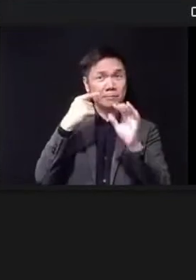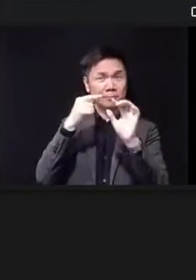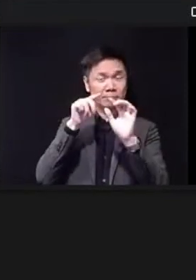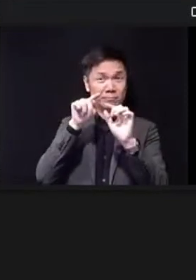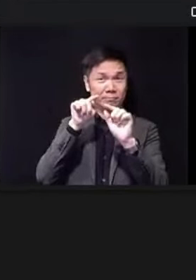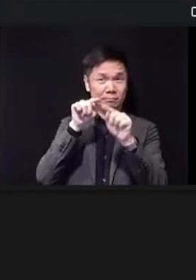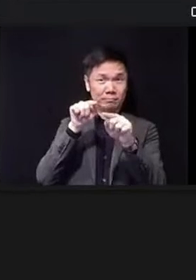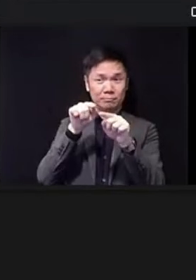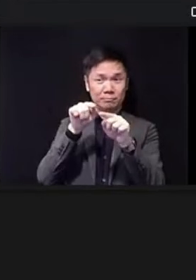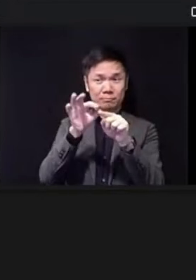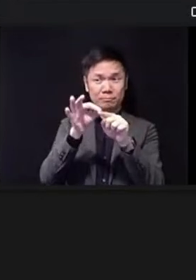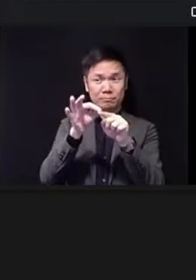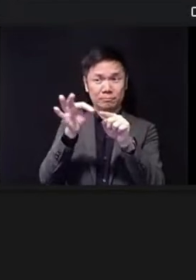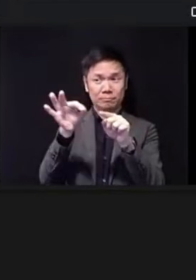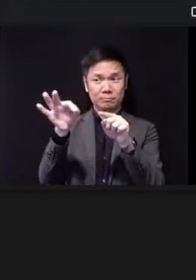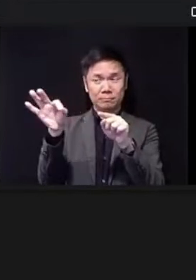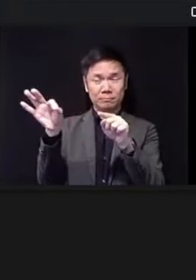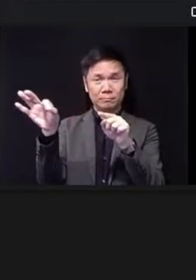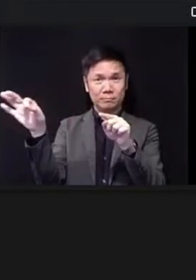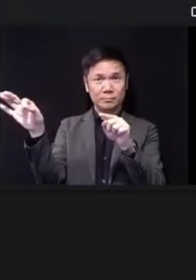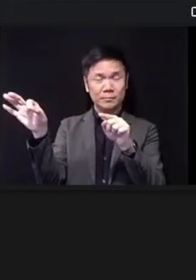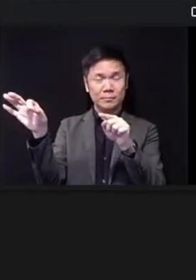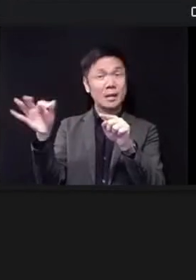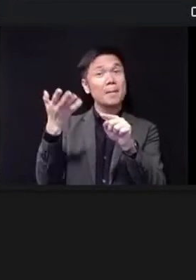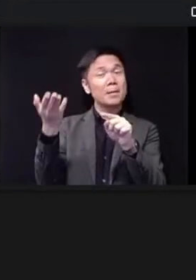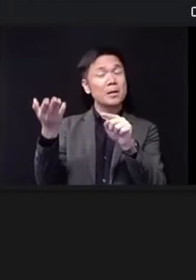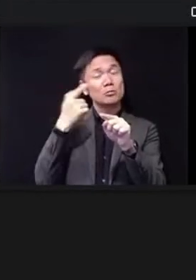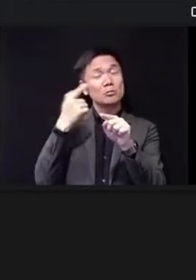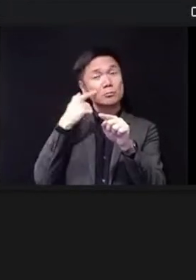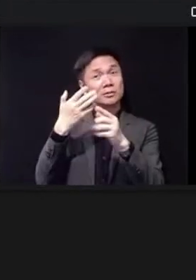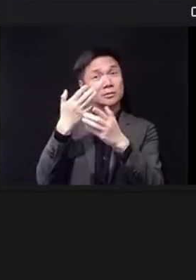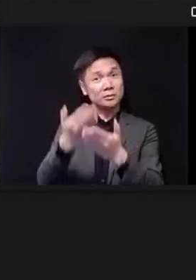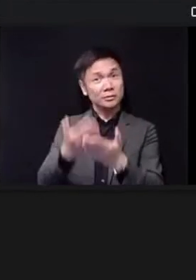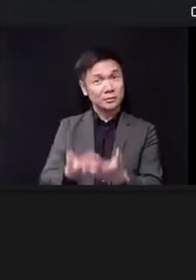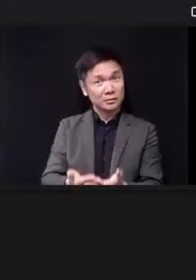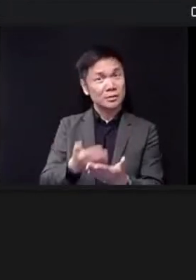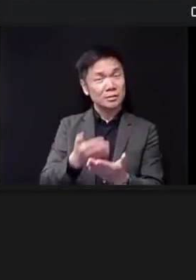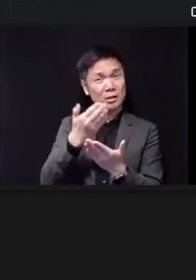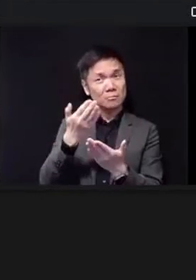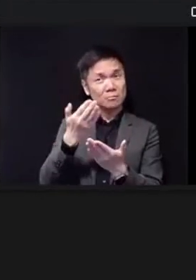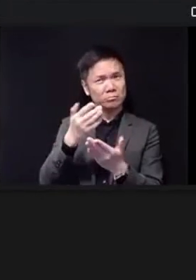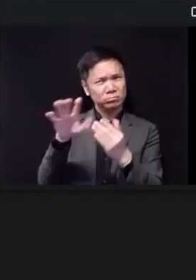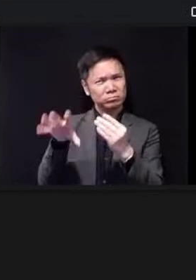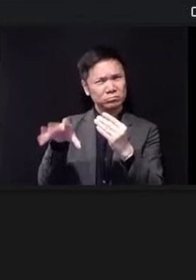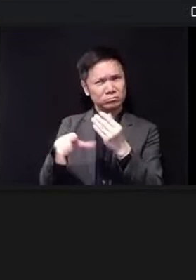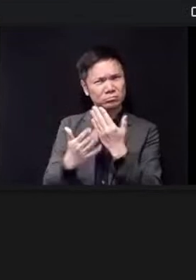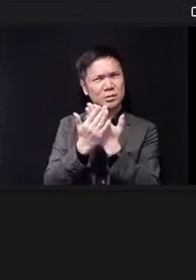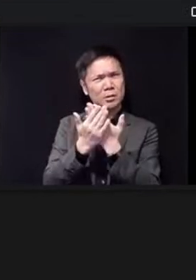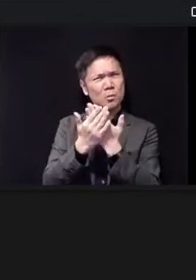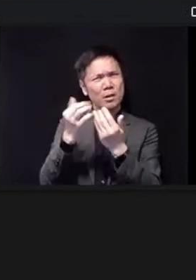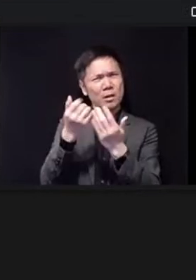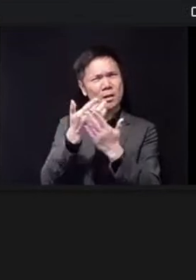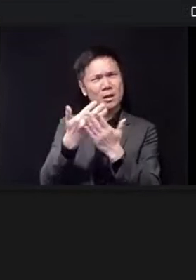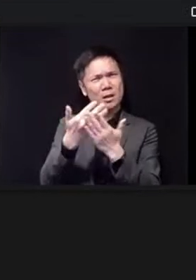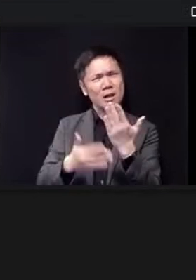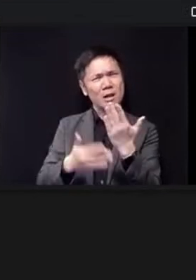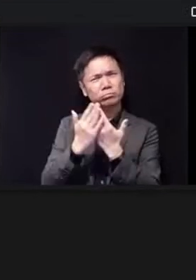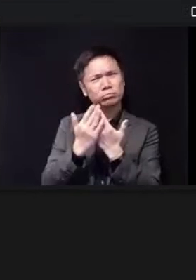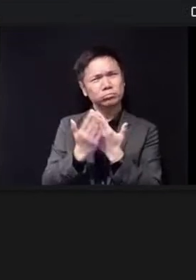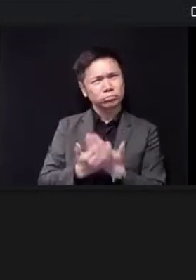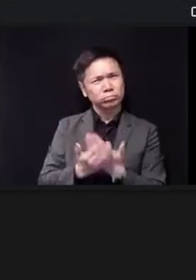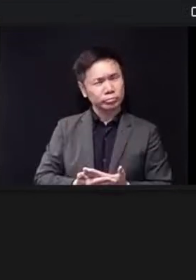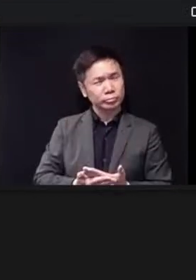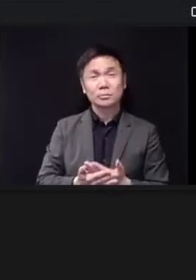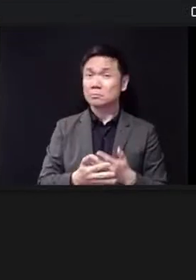potential solution as well, and to submit any relevant documents maybe as a way so that we are not prejudging an